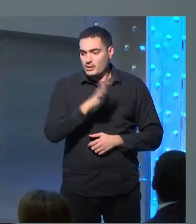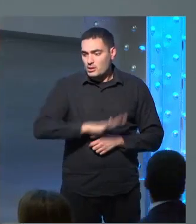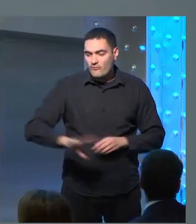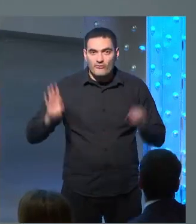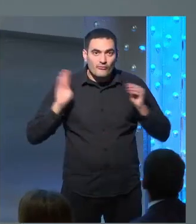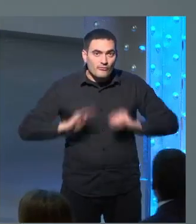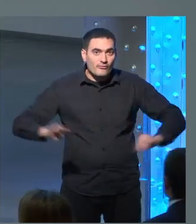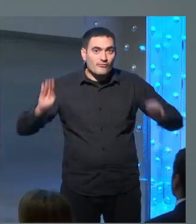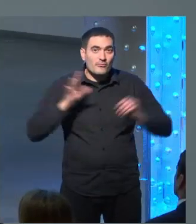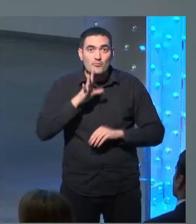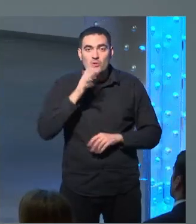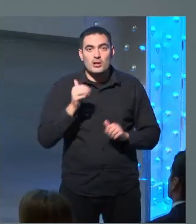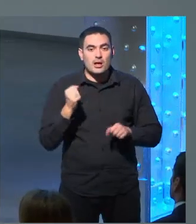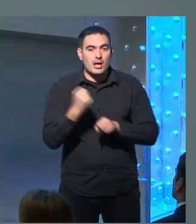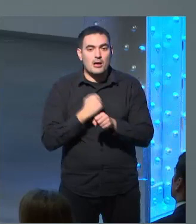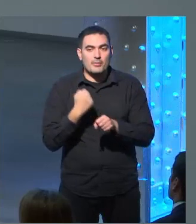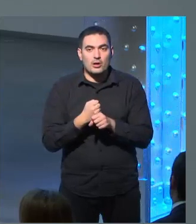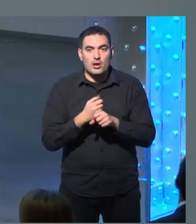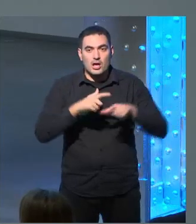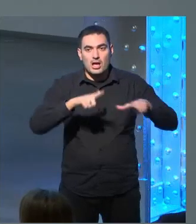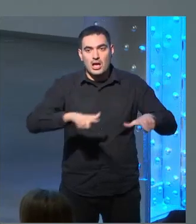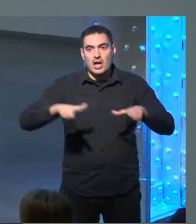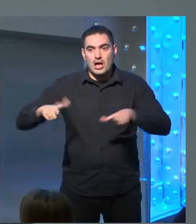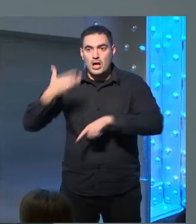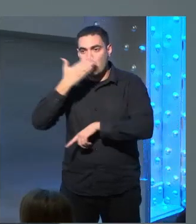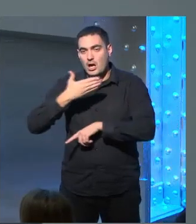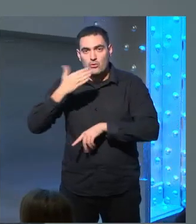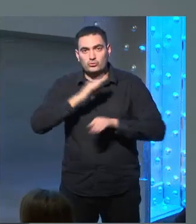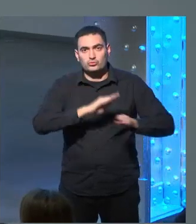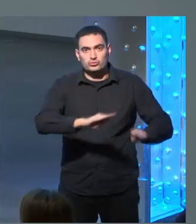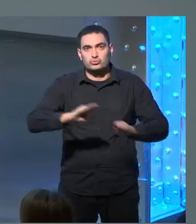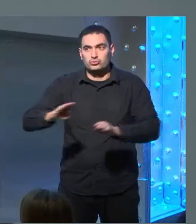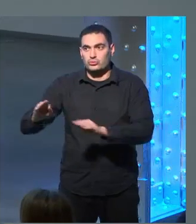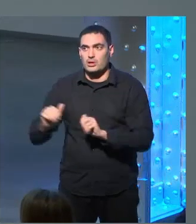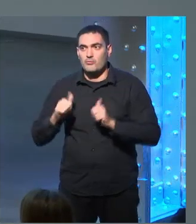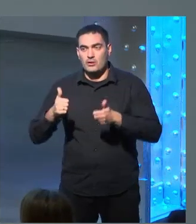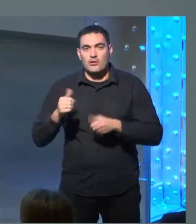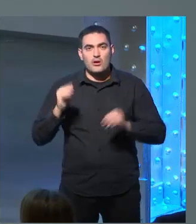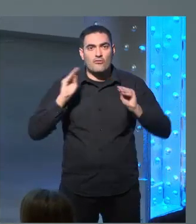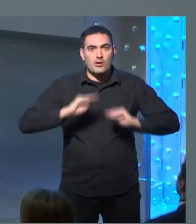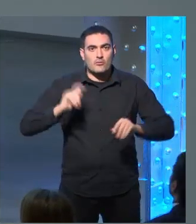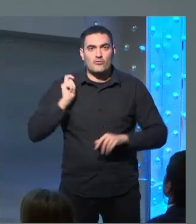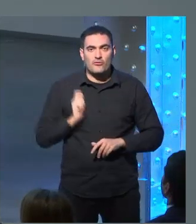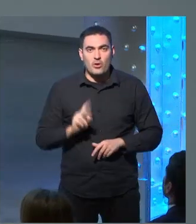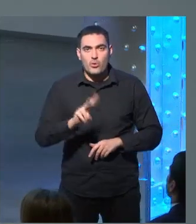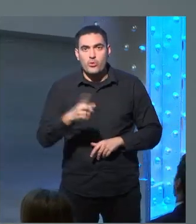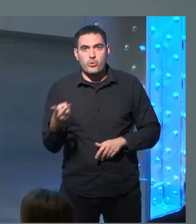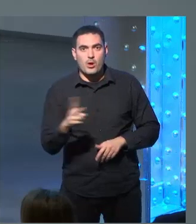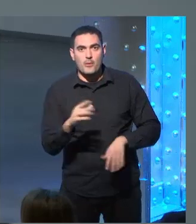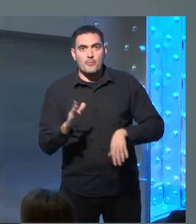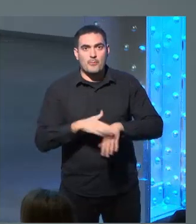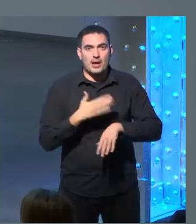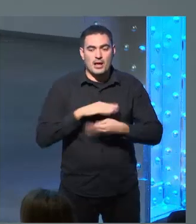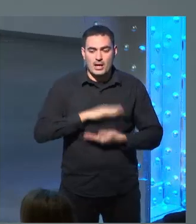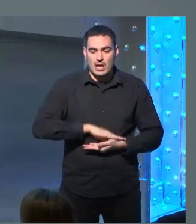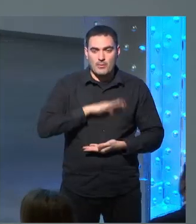training and educating children, because employment starts in the classrooms. Dual